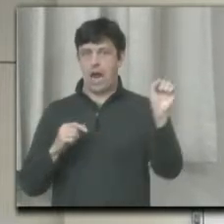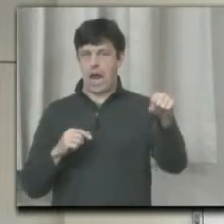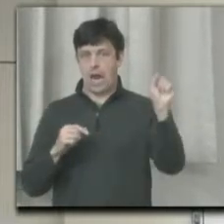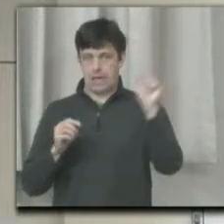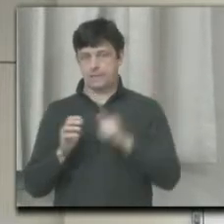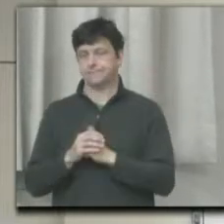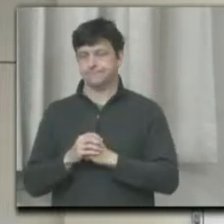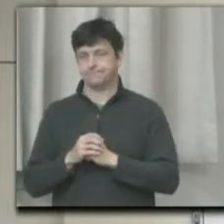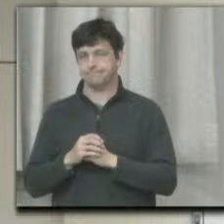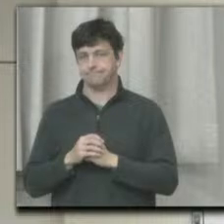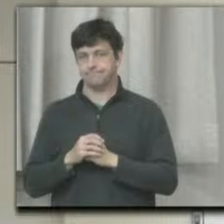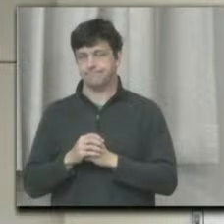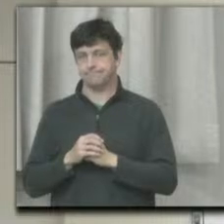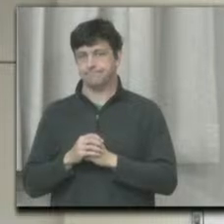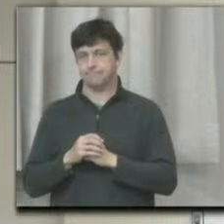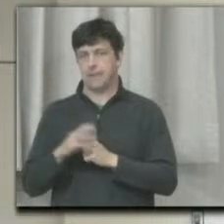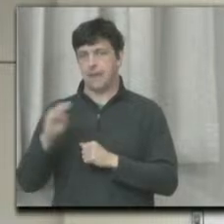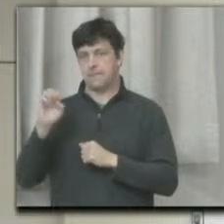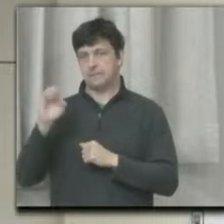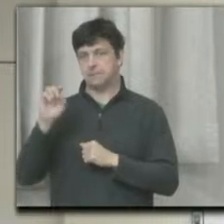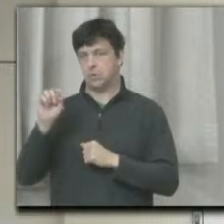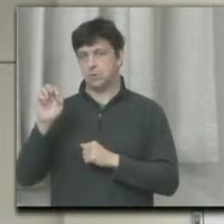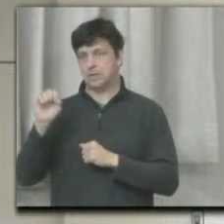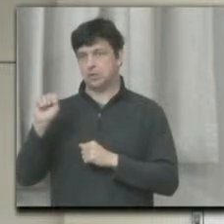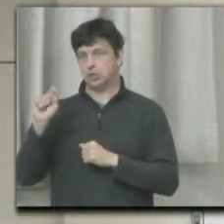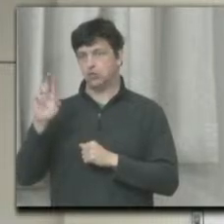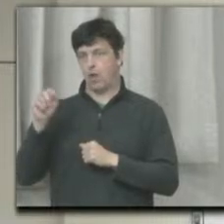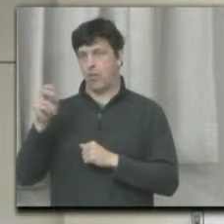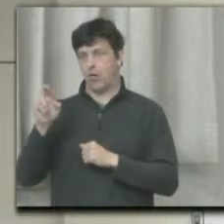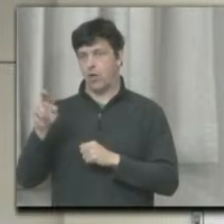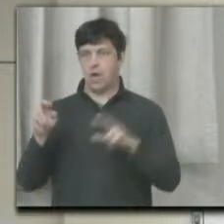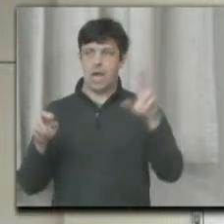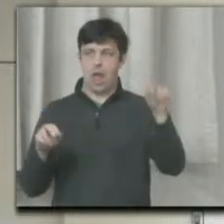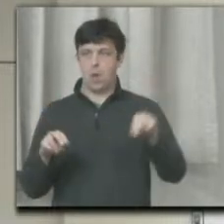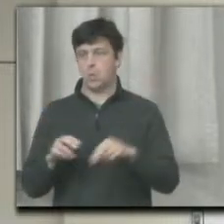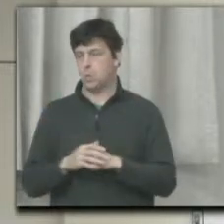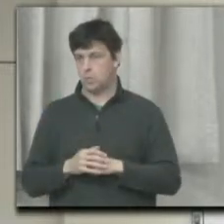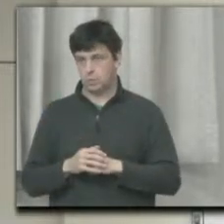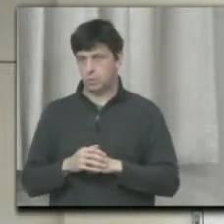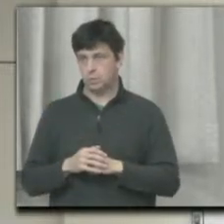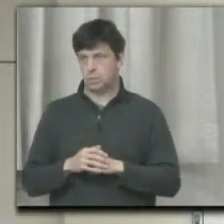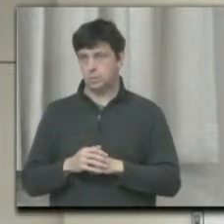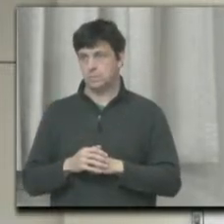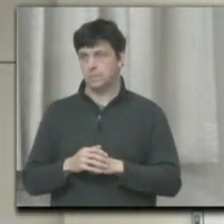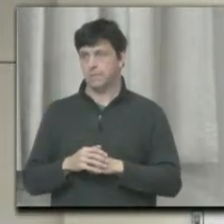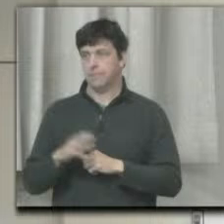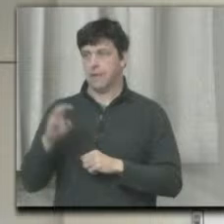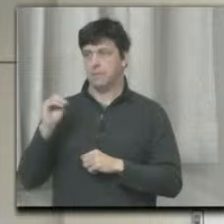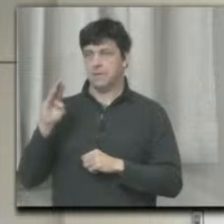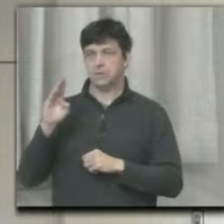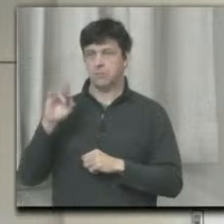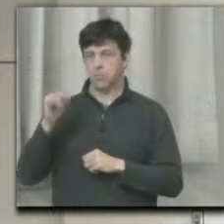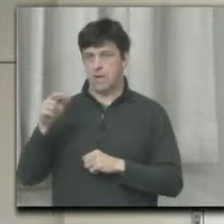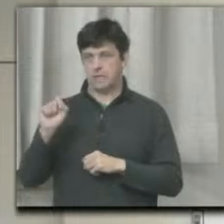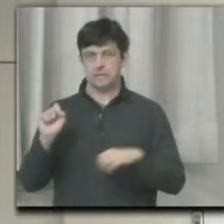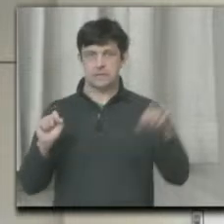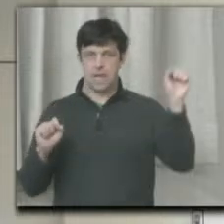Aye. Ms. Boozer Strother. No. Mr. Briggs.